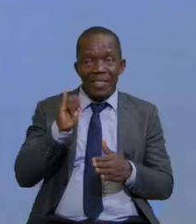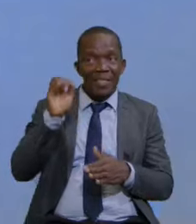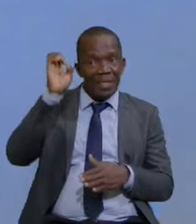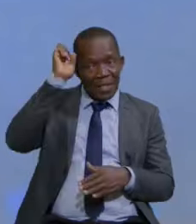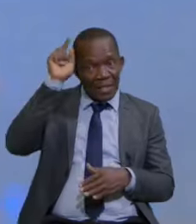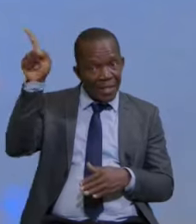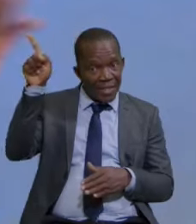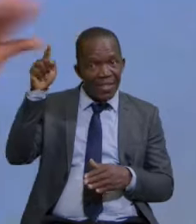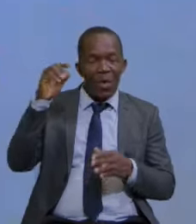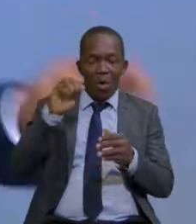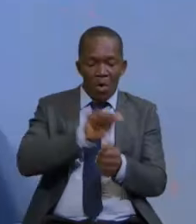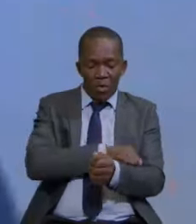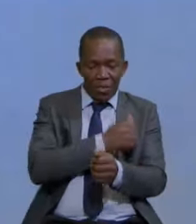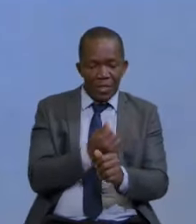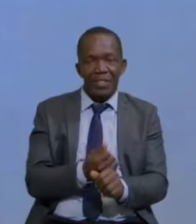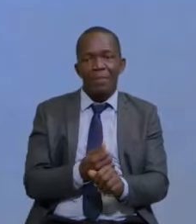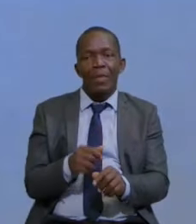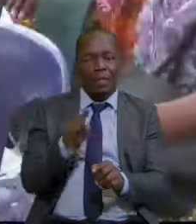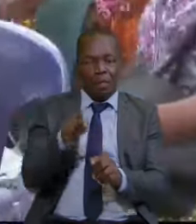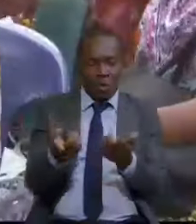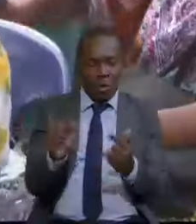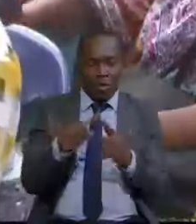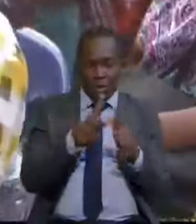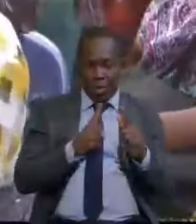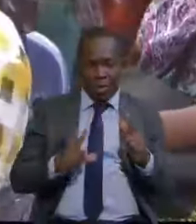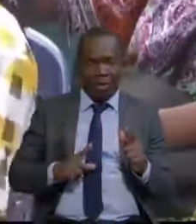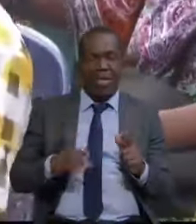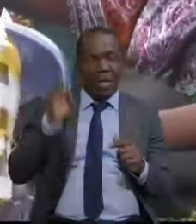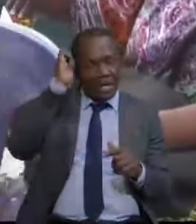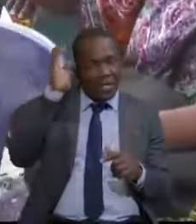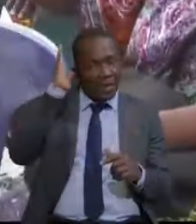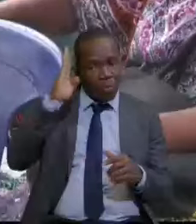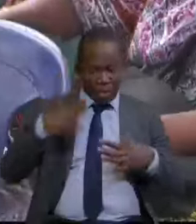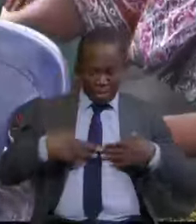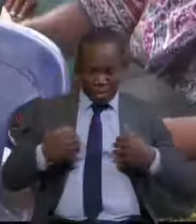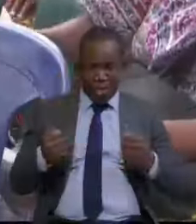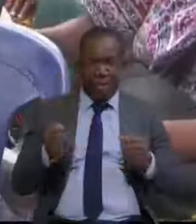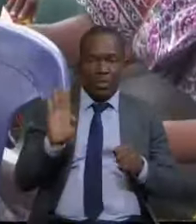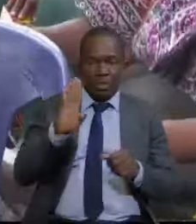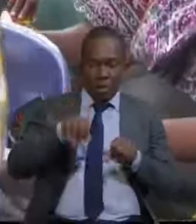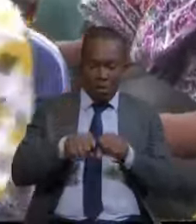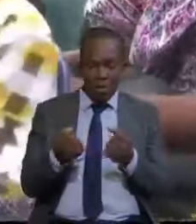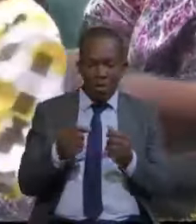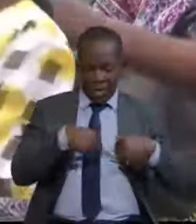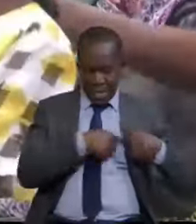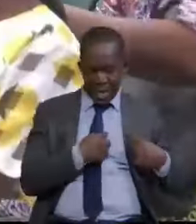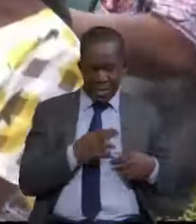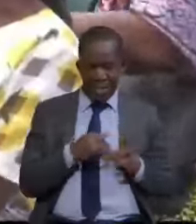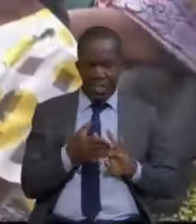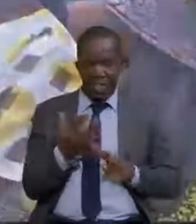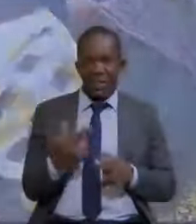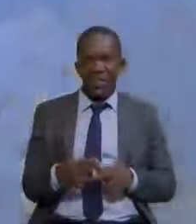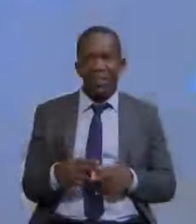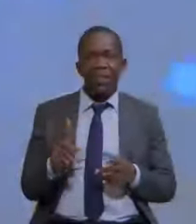heart, he will heal your broken heart in Jesus' name. And it says to preach deliverance to the captives.